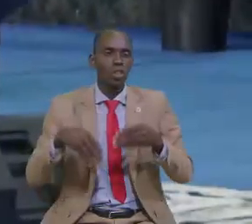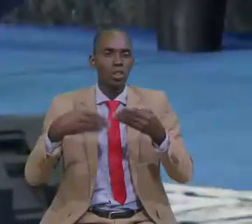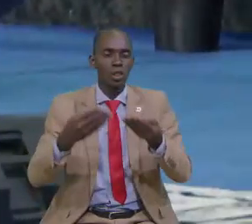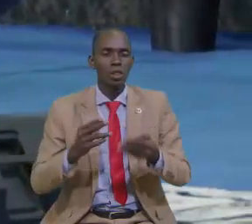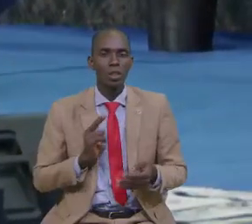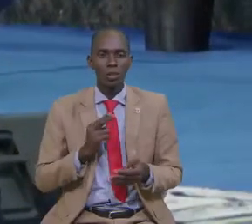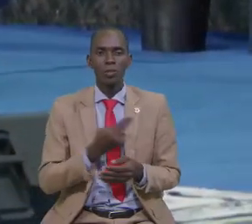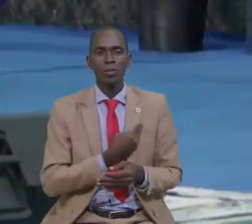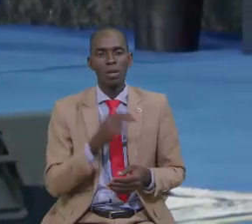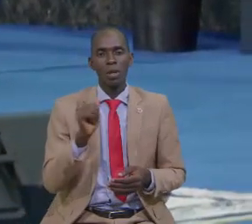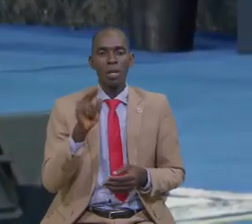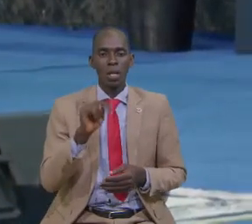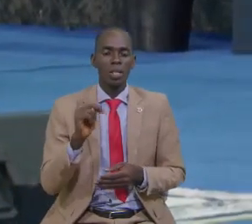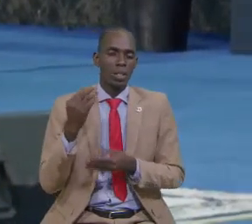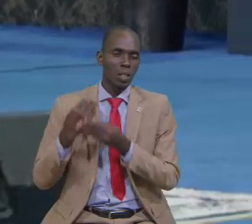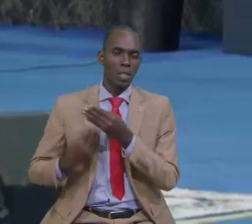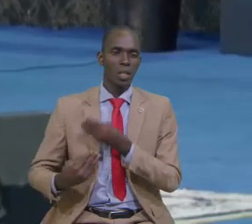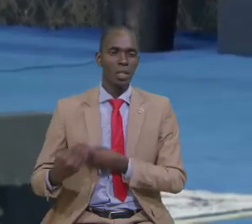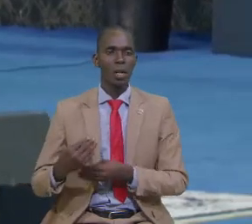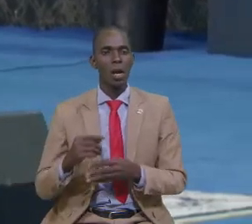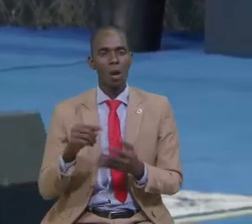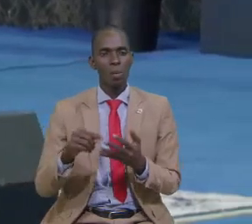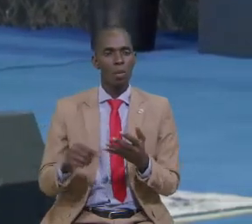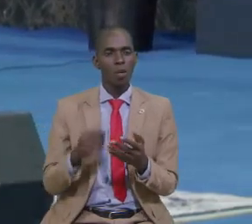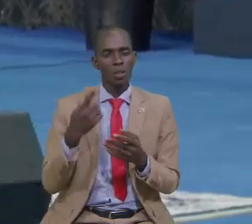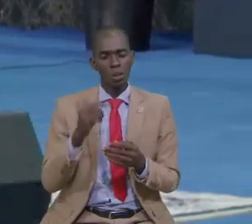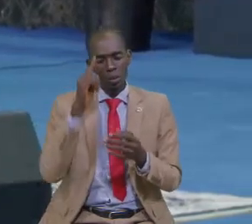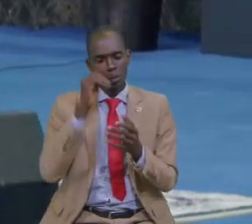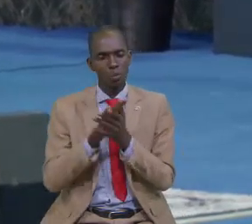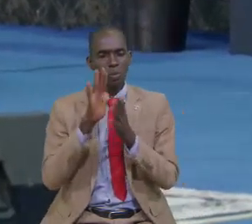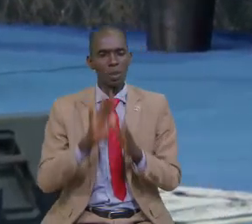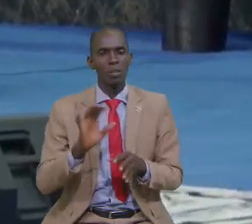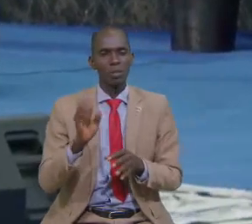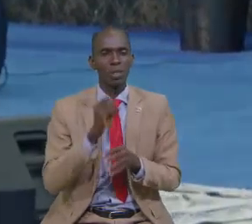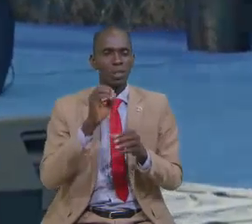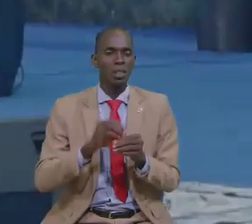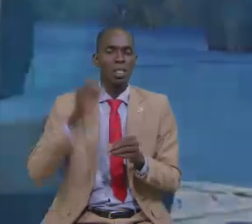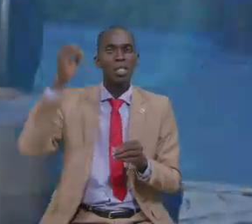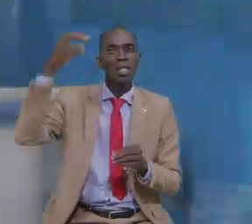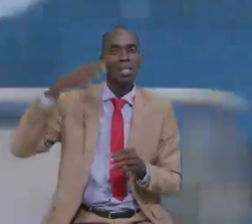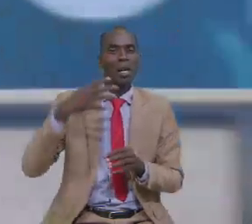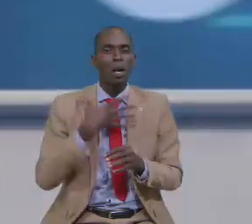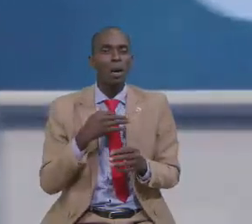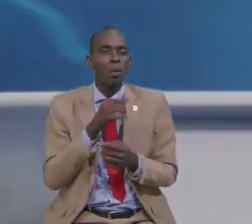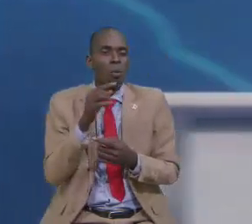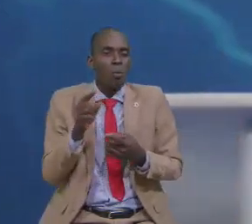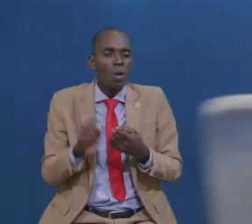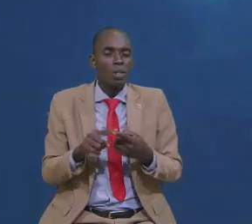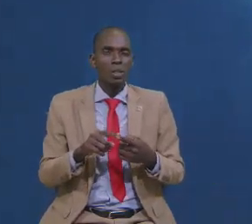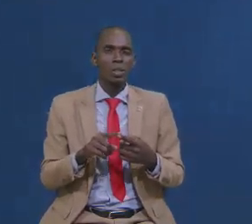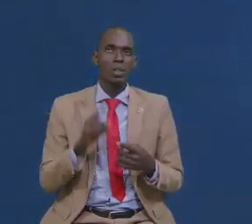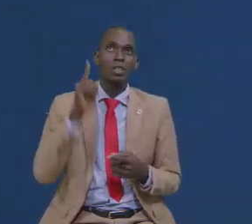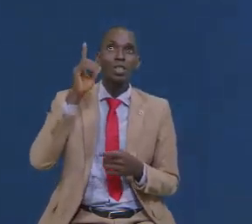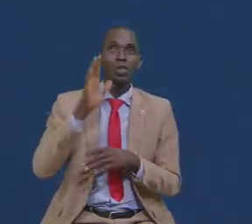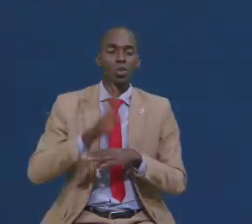among the saints in life and when he calls us like that he invites us like